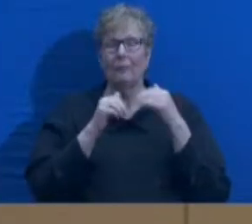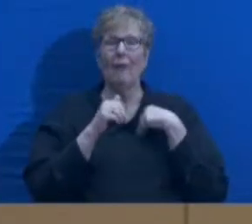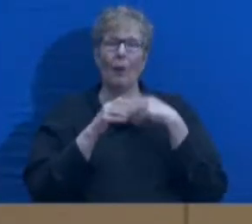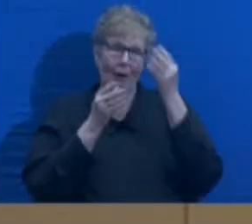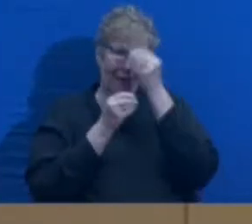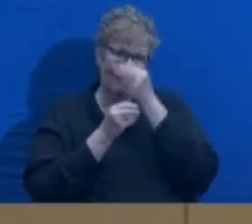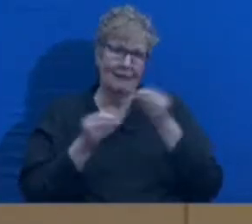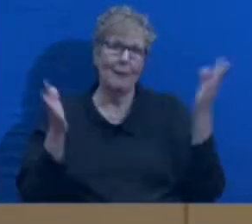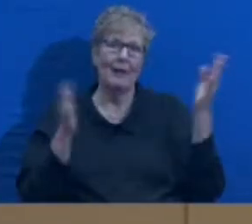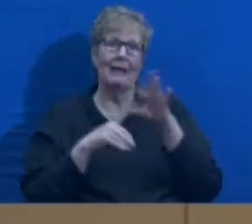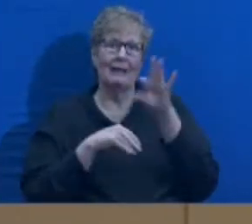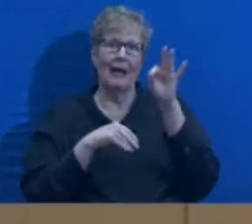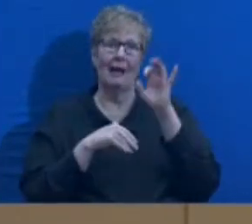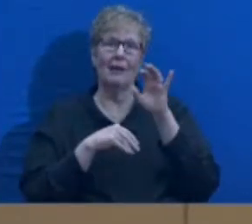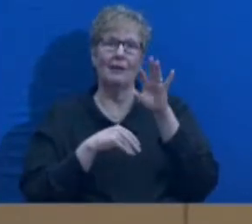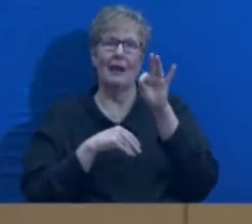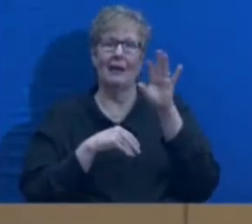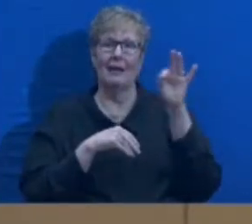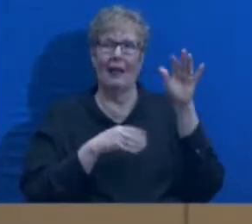distributed